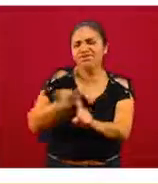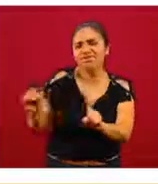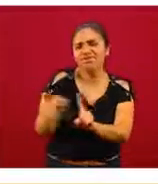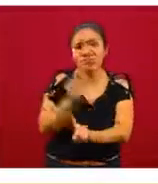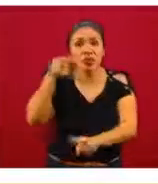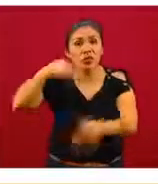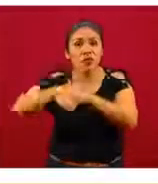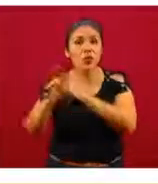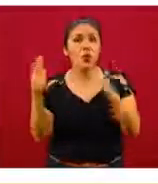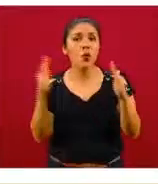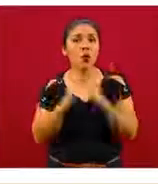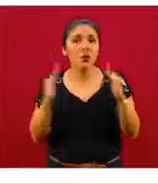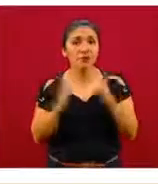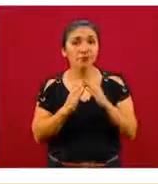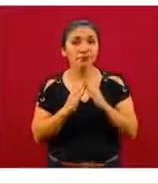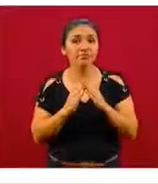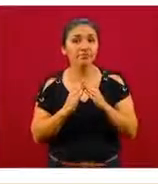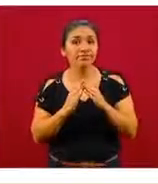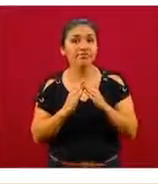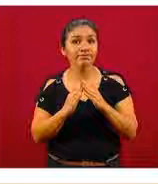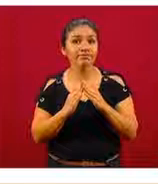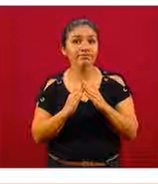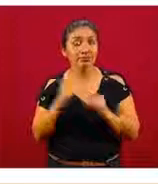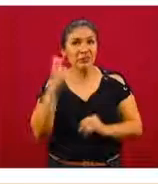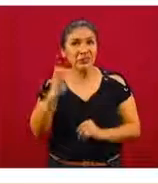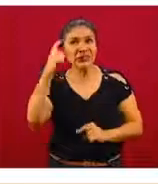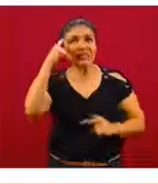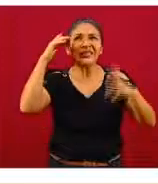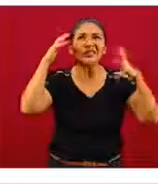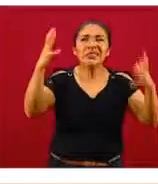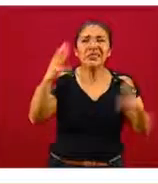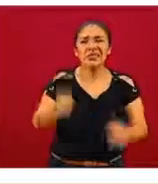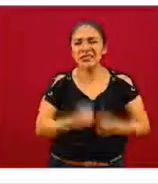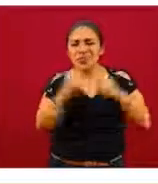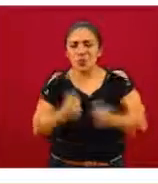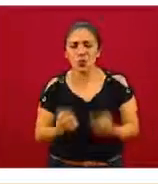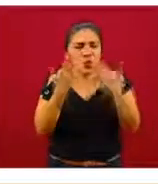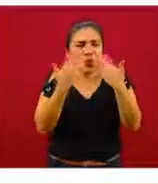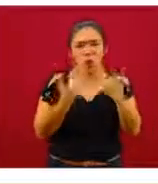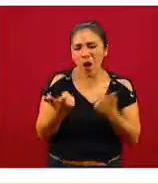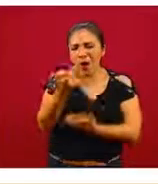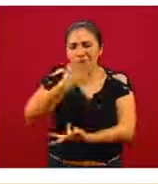many children have suffered violence at home. Their stress